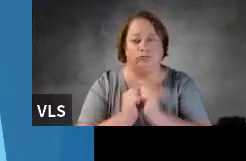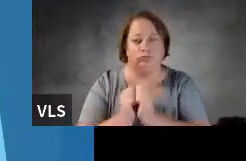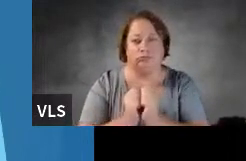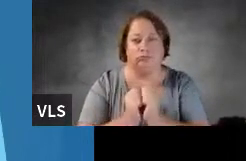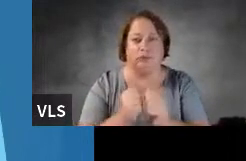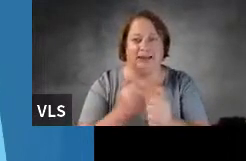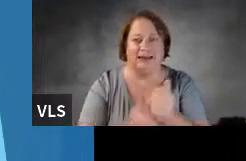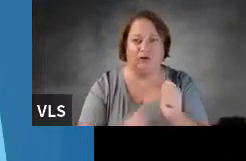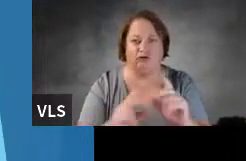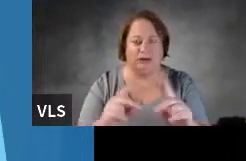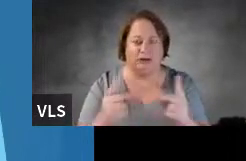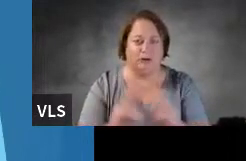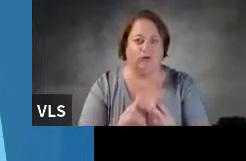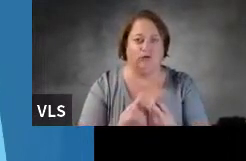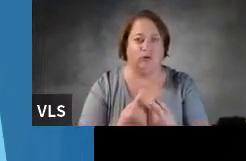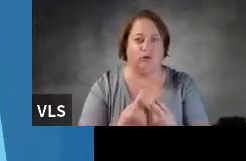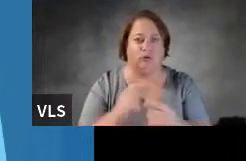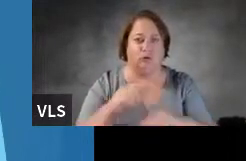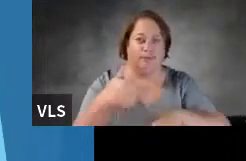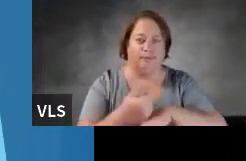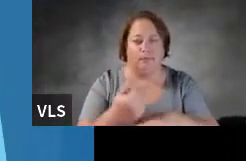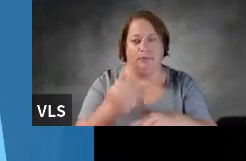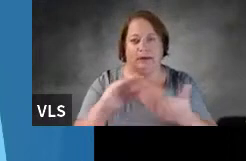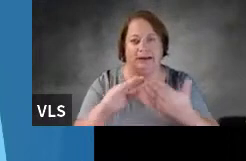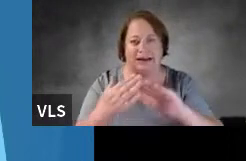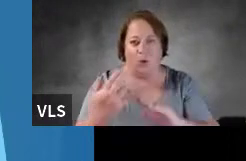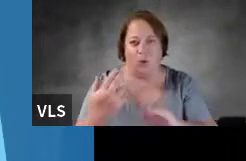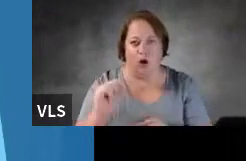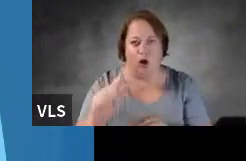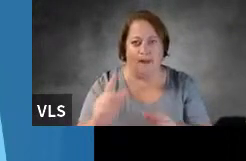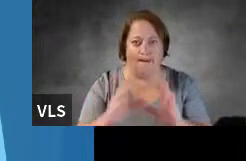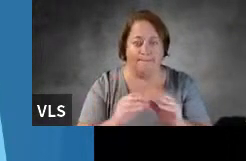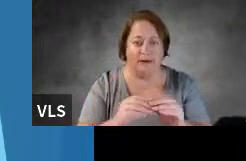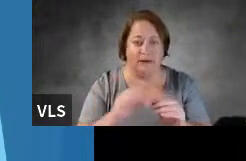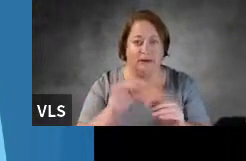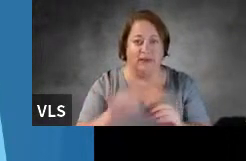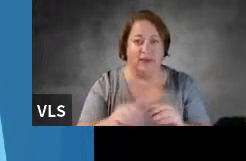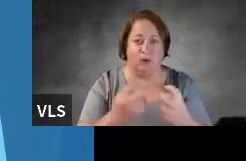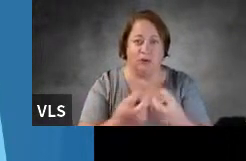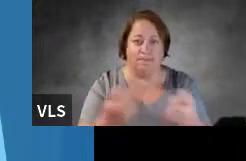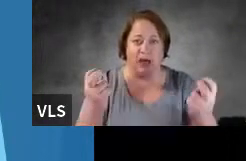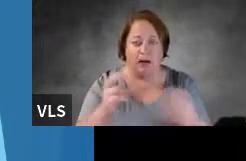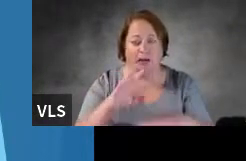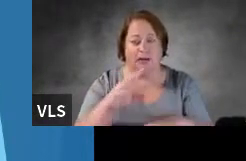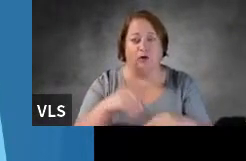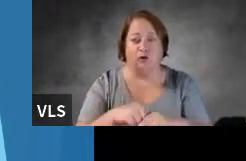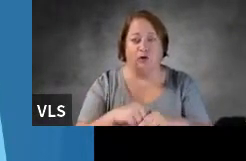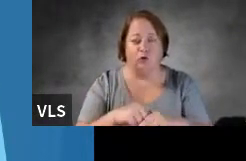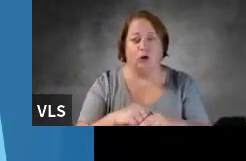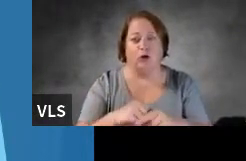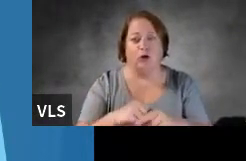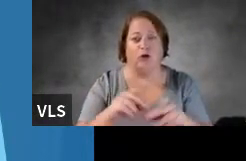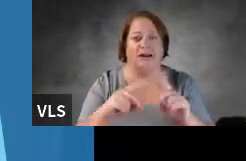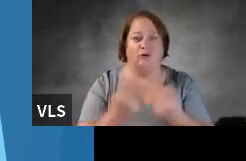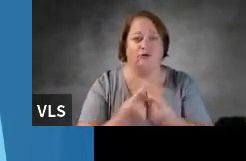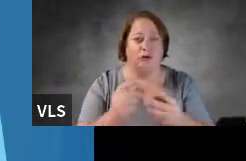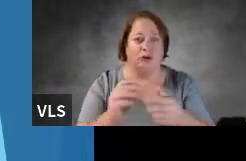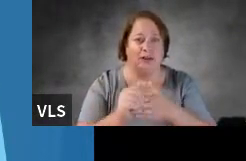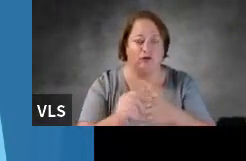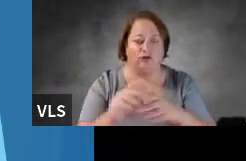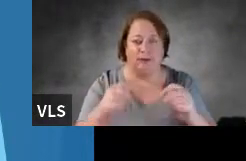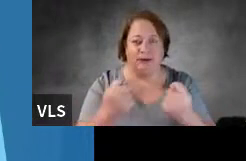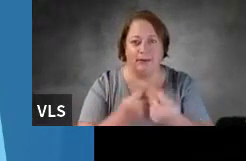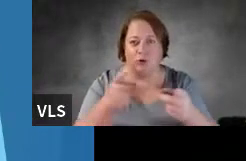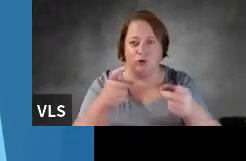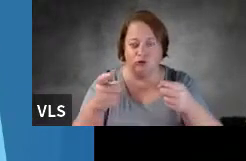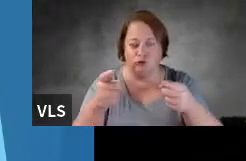partner district to hold town hall meetings. This was a panel that included our district leadership team, directors,